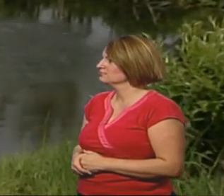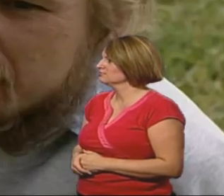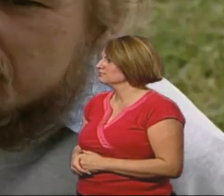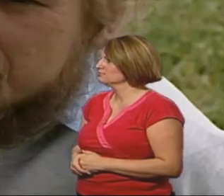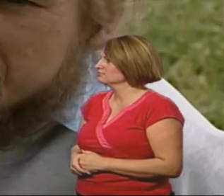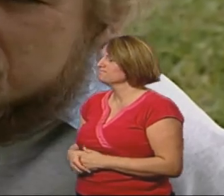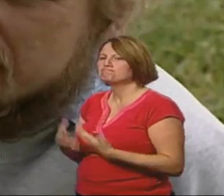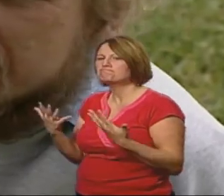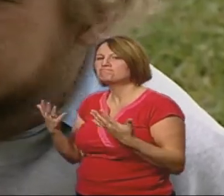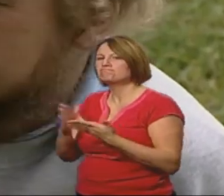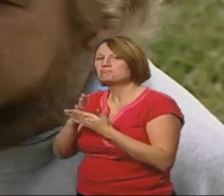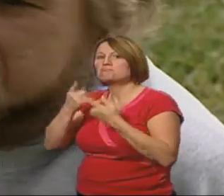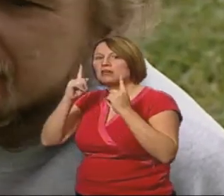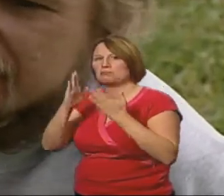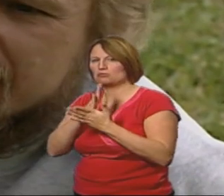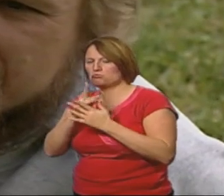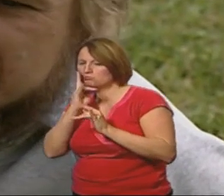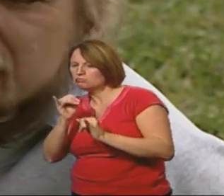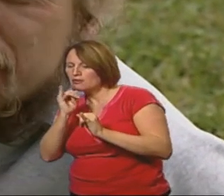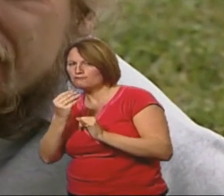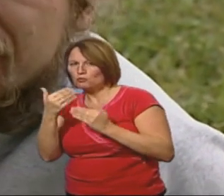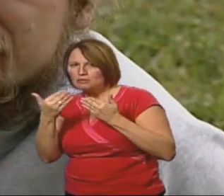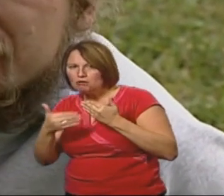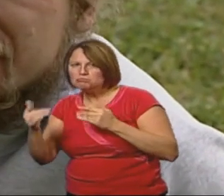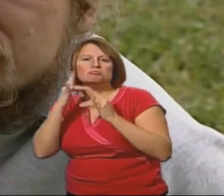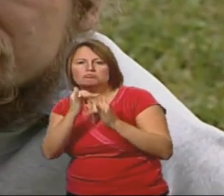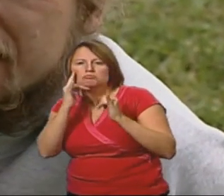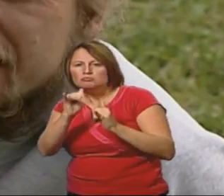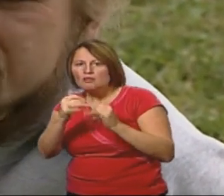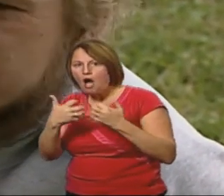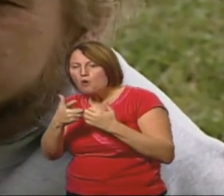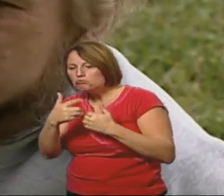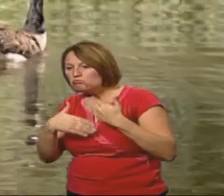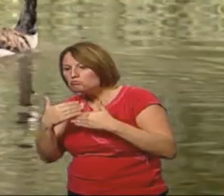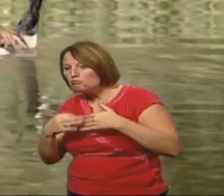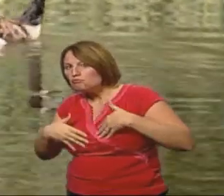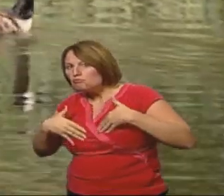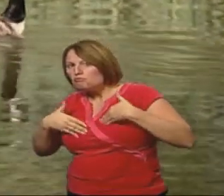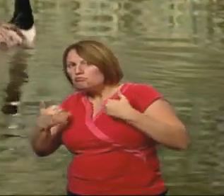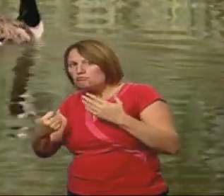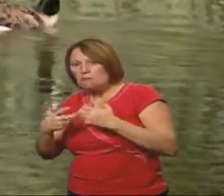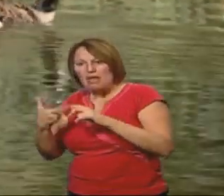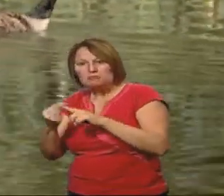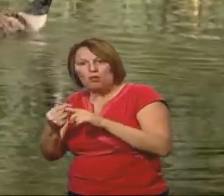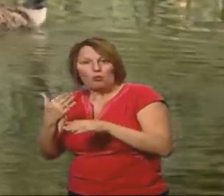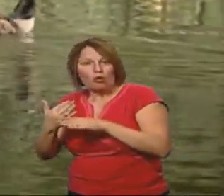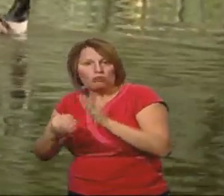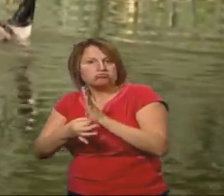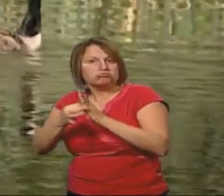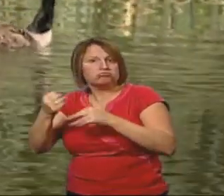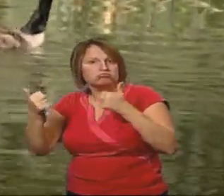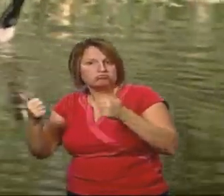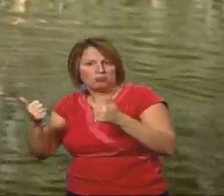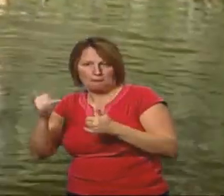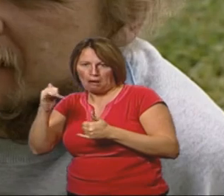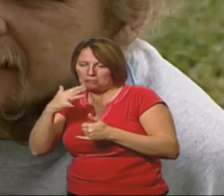The chap actually manages the lakes here. He's going to keep an eye on her for the next 2 or 3 days, which is as long as the antibiotics last,